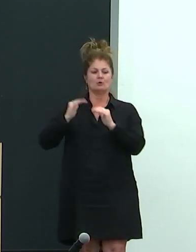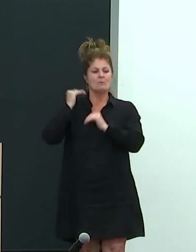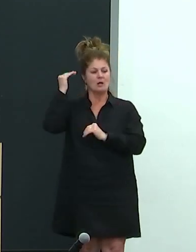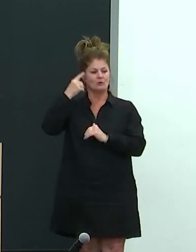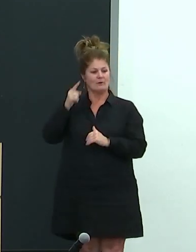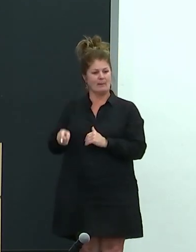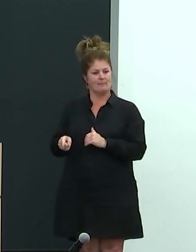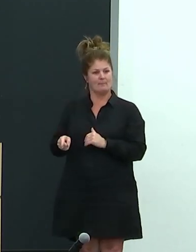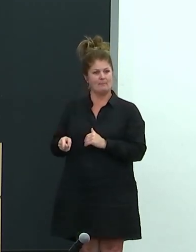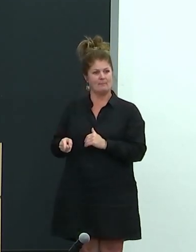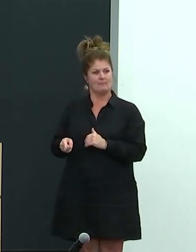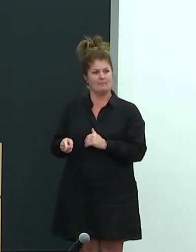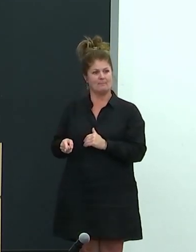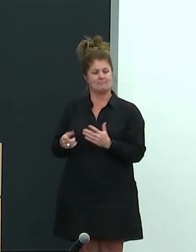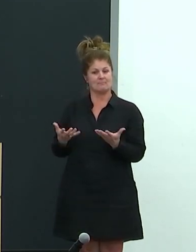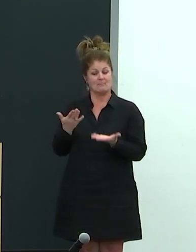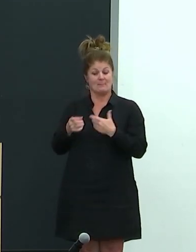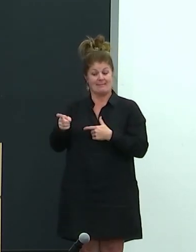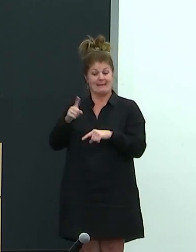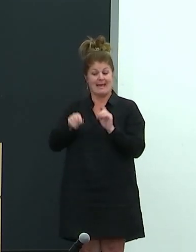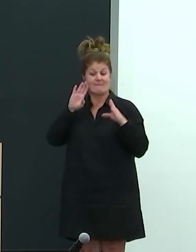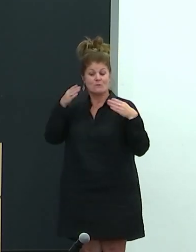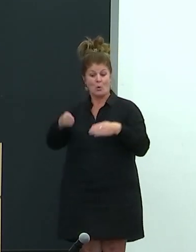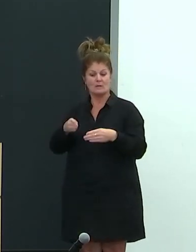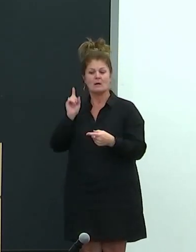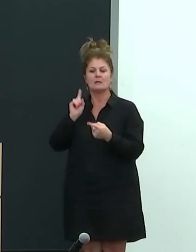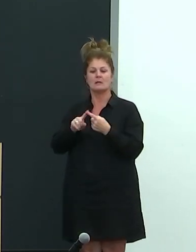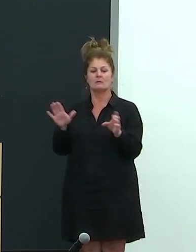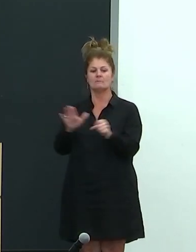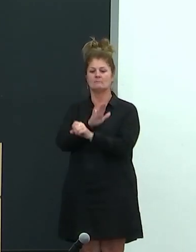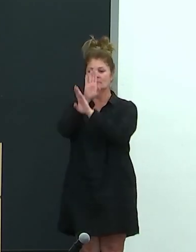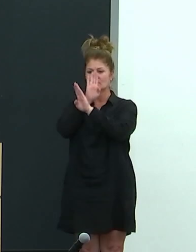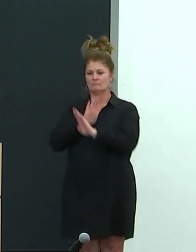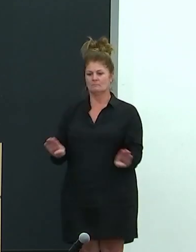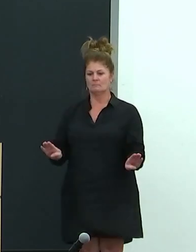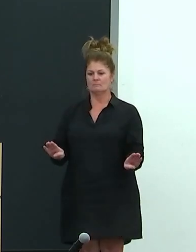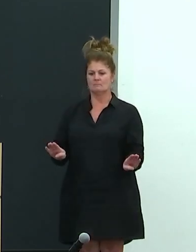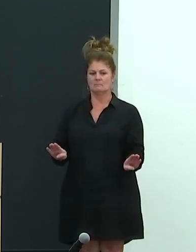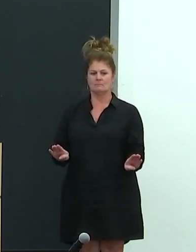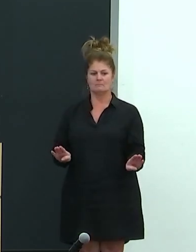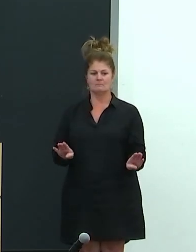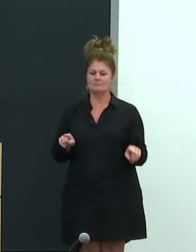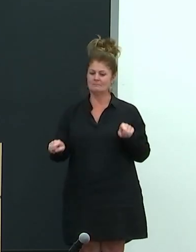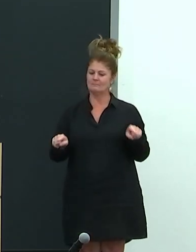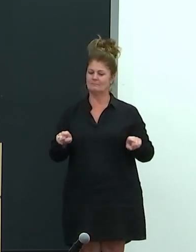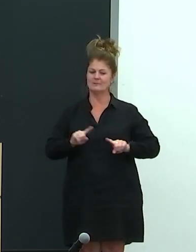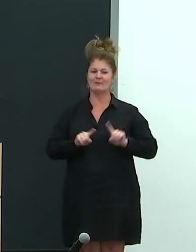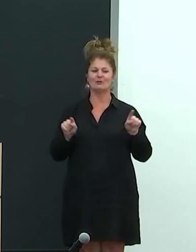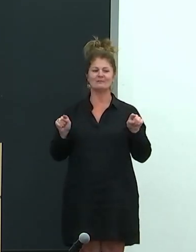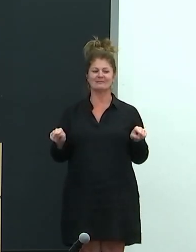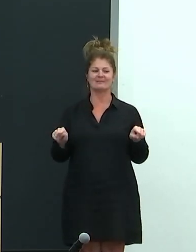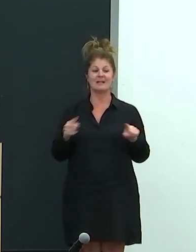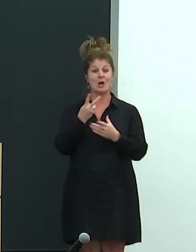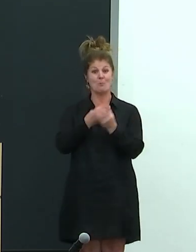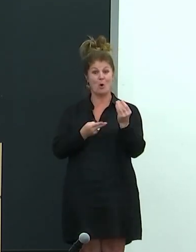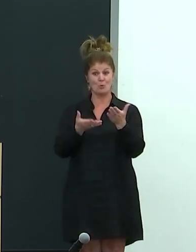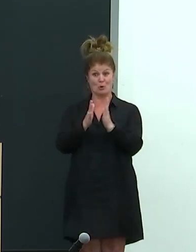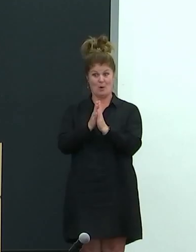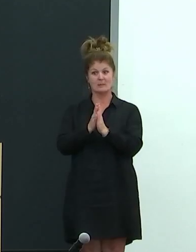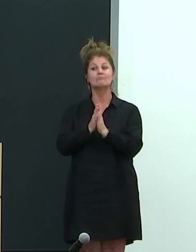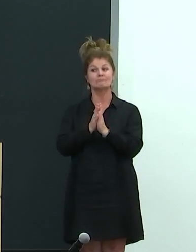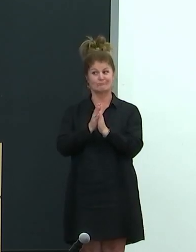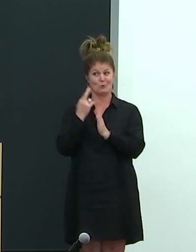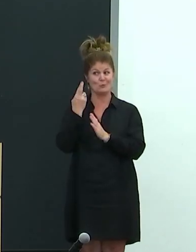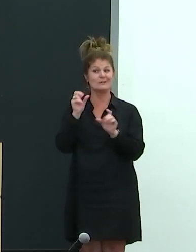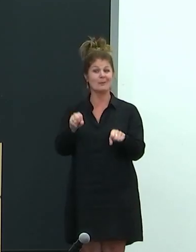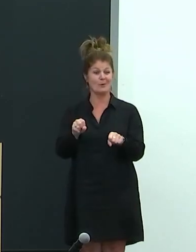sensory input. They may not be able to focus until things are absolutely quiet. Both requests are reasonable.